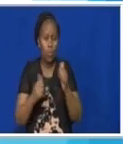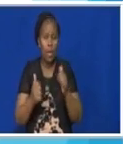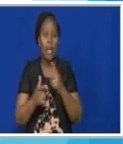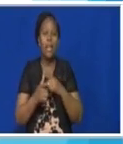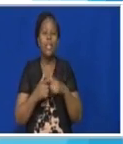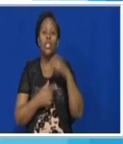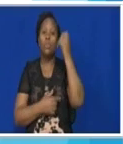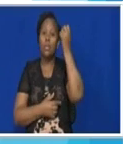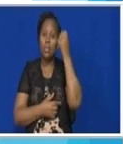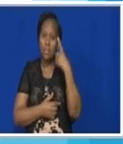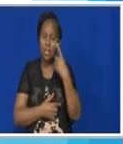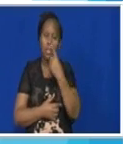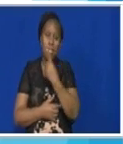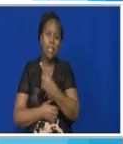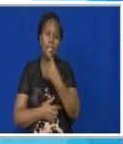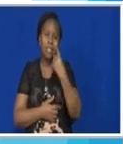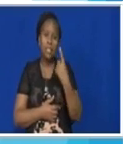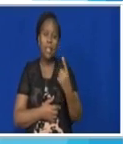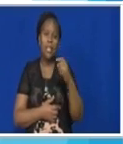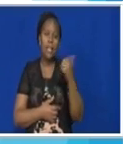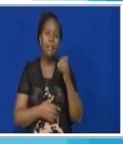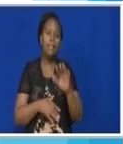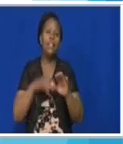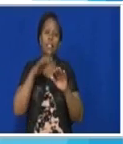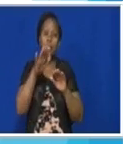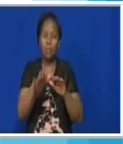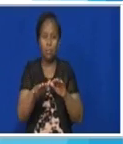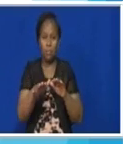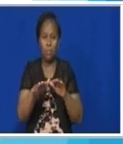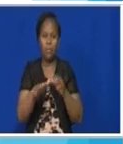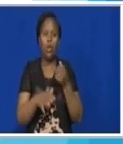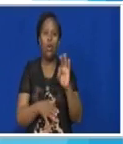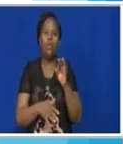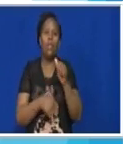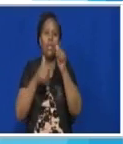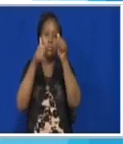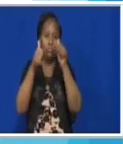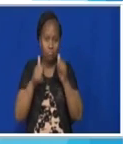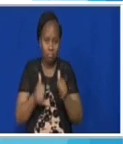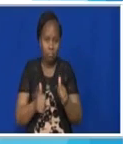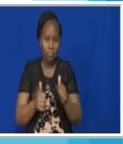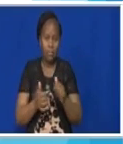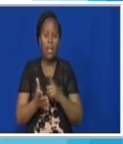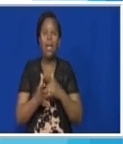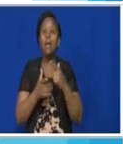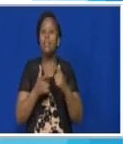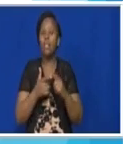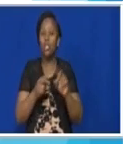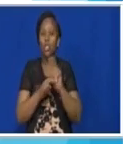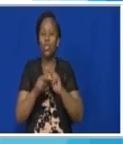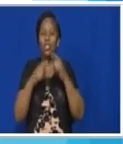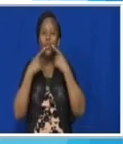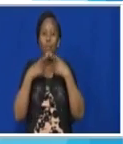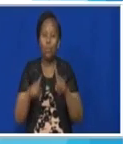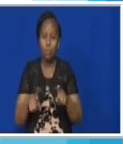you understand each and every step of that chart, and then use the